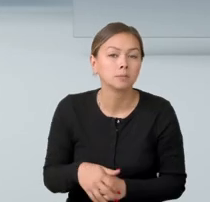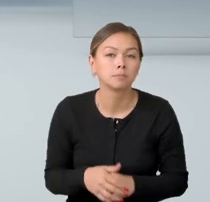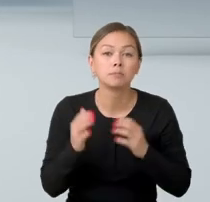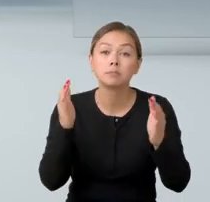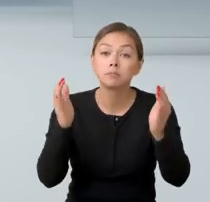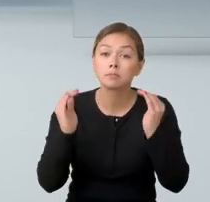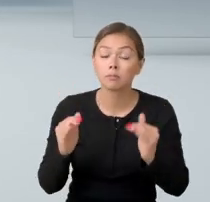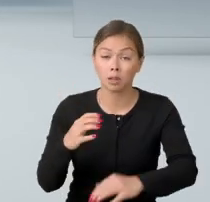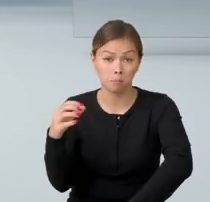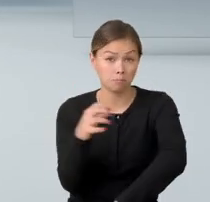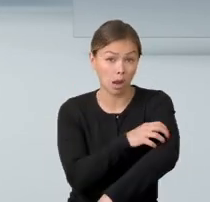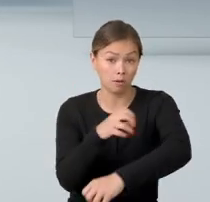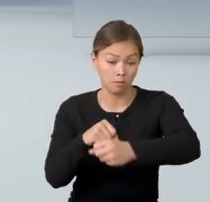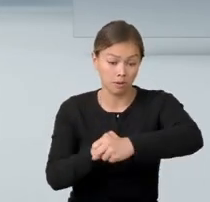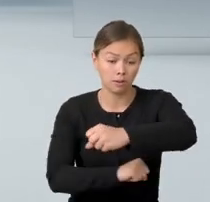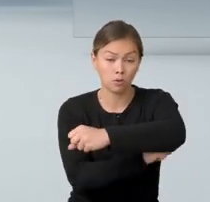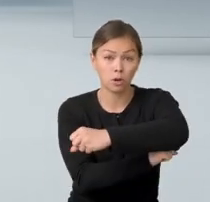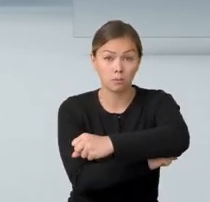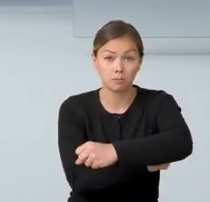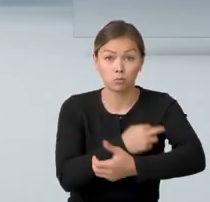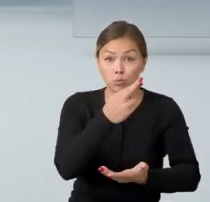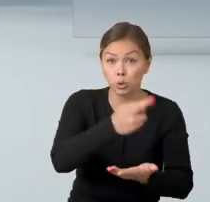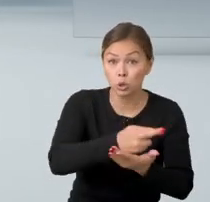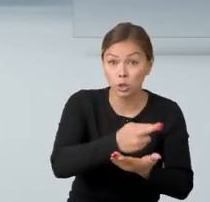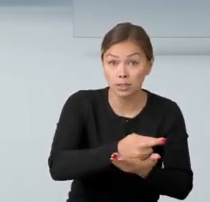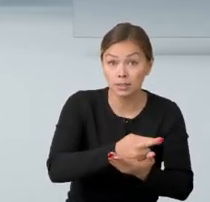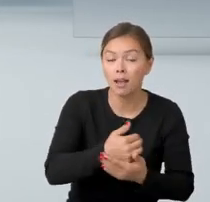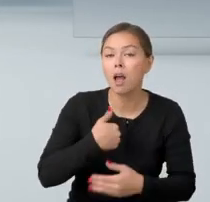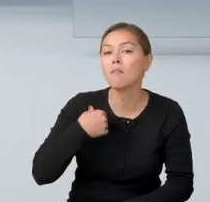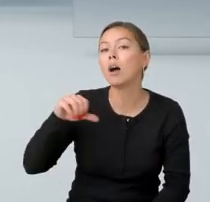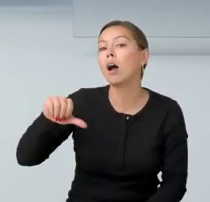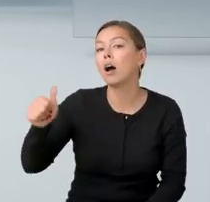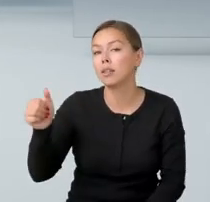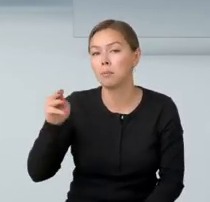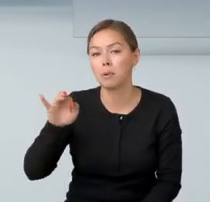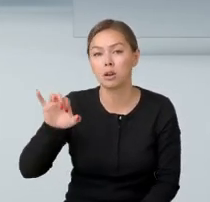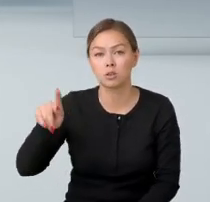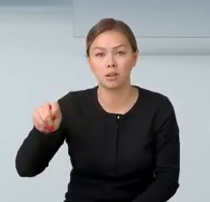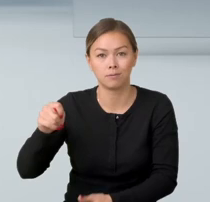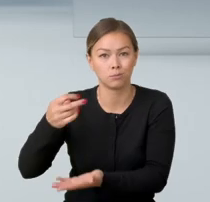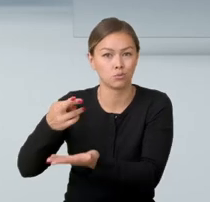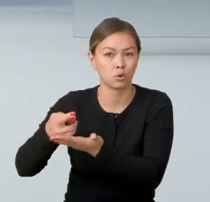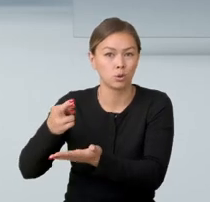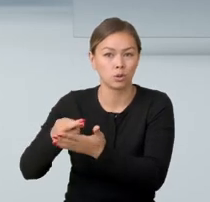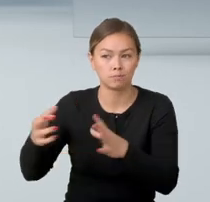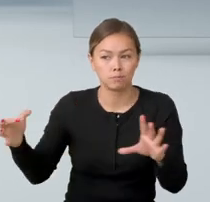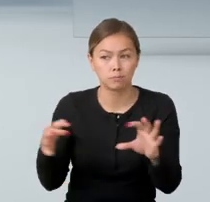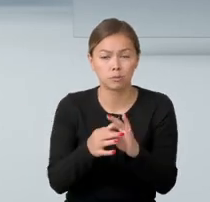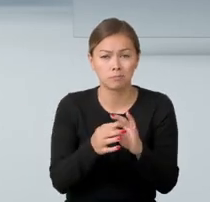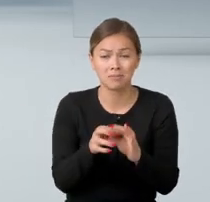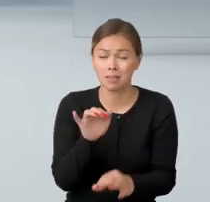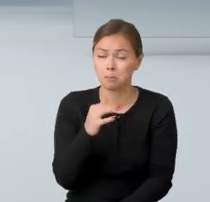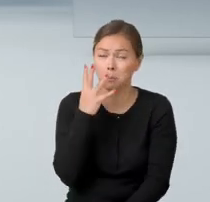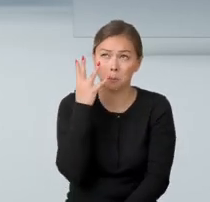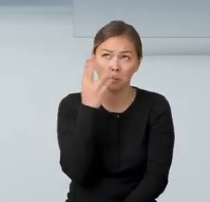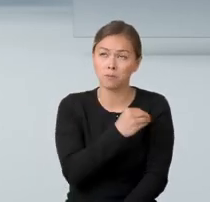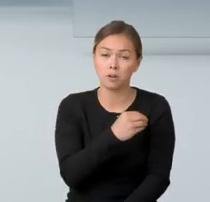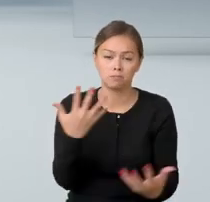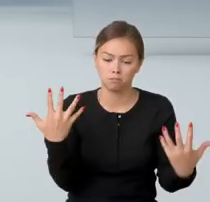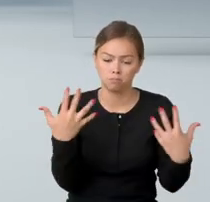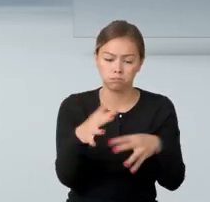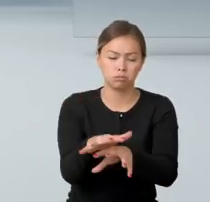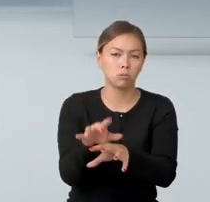the Power Platform components we still have other Microsoft components this is the beauty of selecting